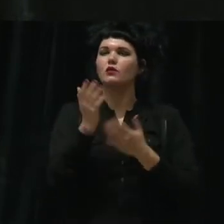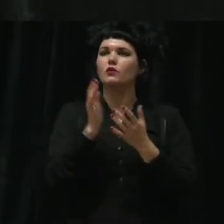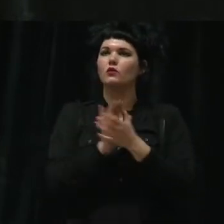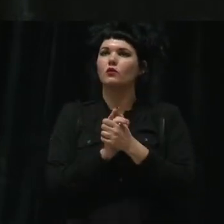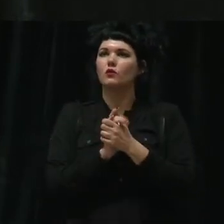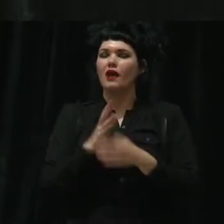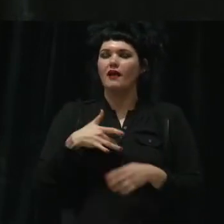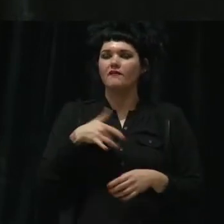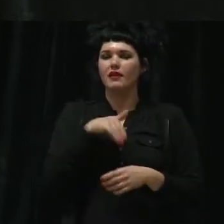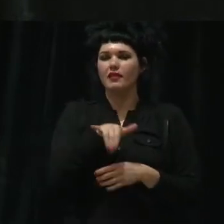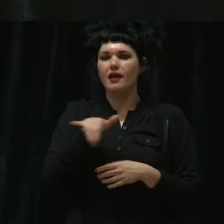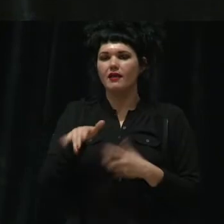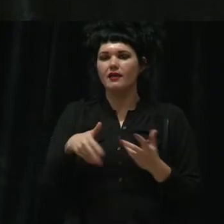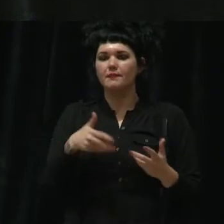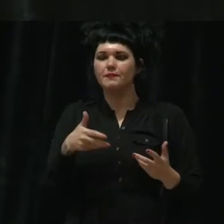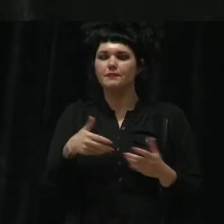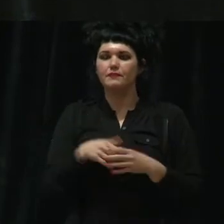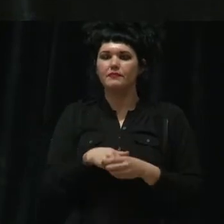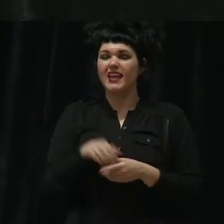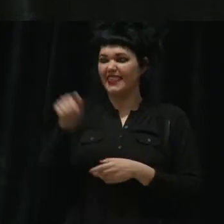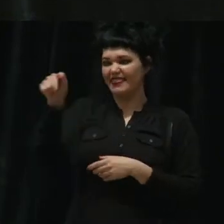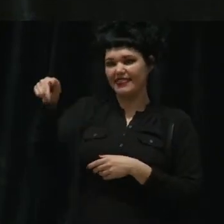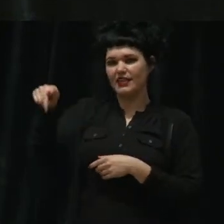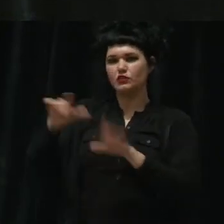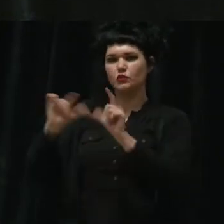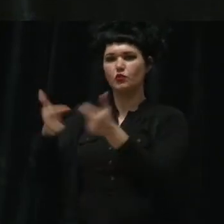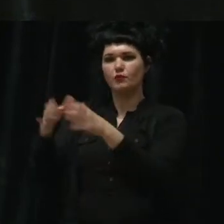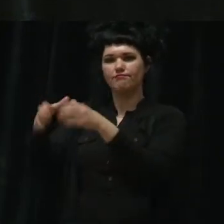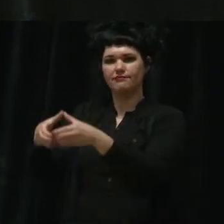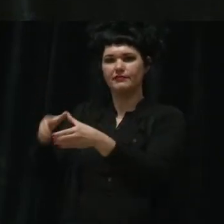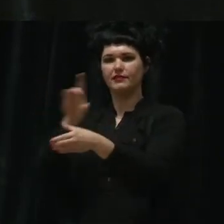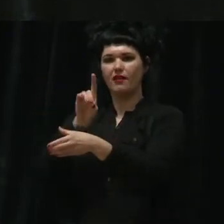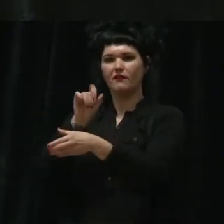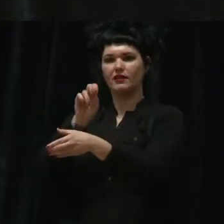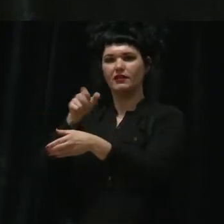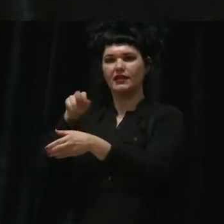I feel like this group of deans are